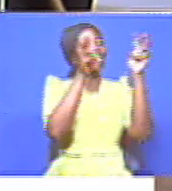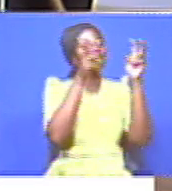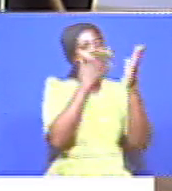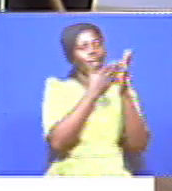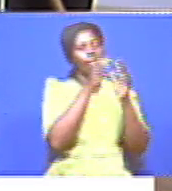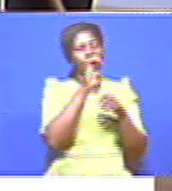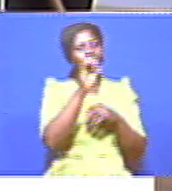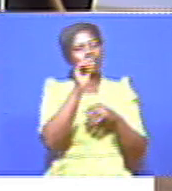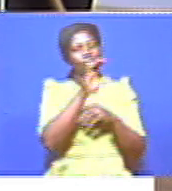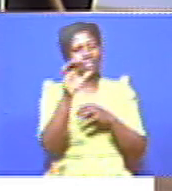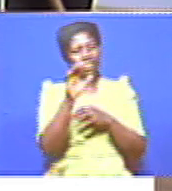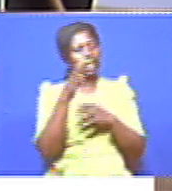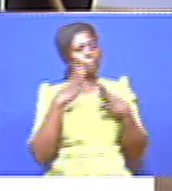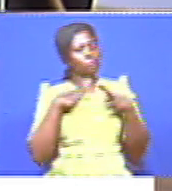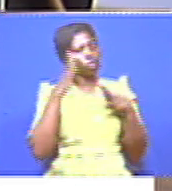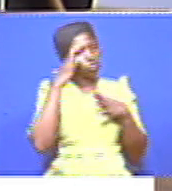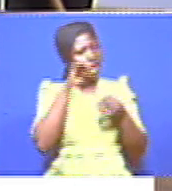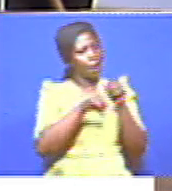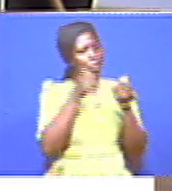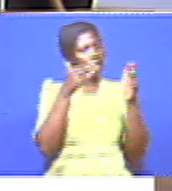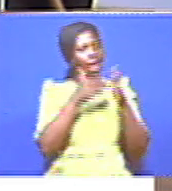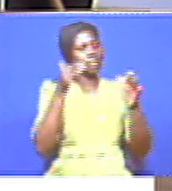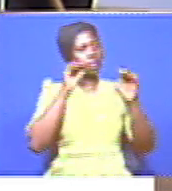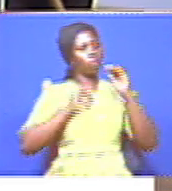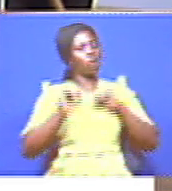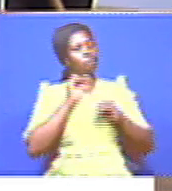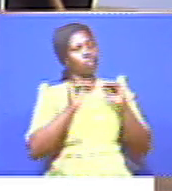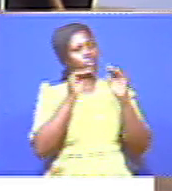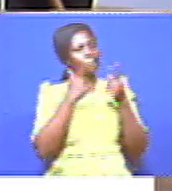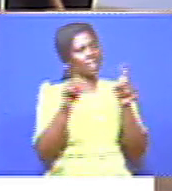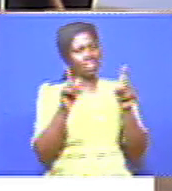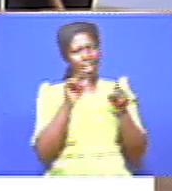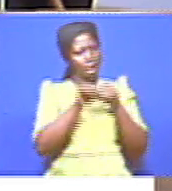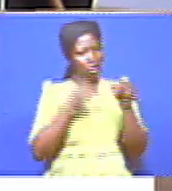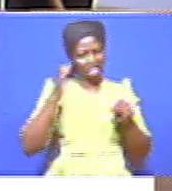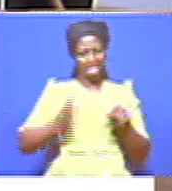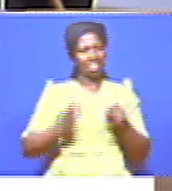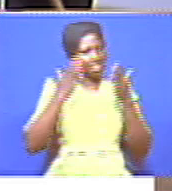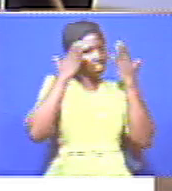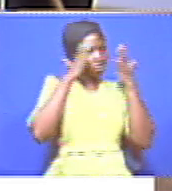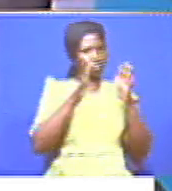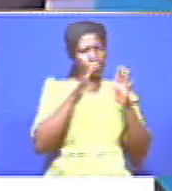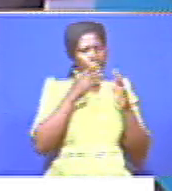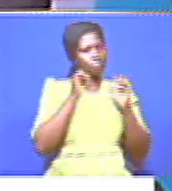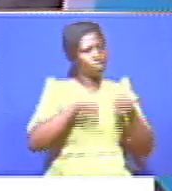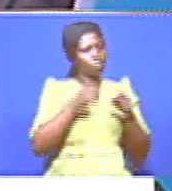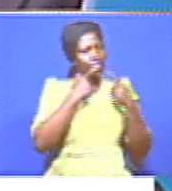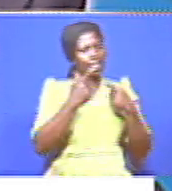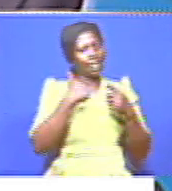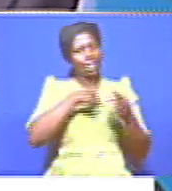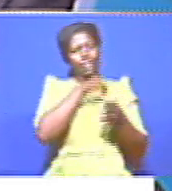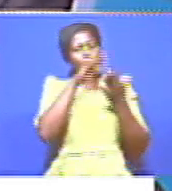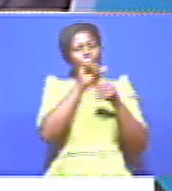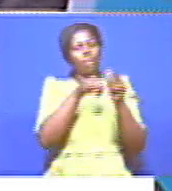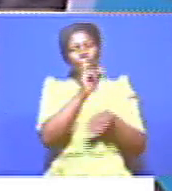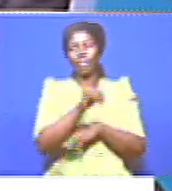many people are aware of the anti-corruption aspect, but very little about the ethics. Exactly. Can you tell us more about that? And that's very crucial, actually. If you don't have